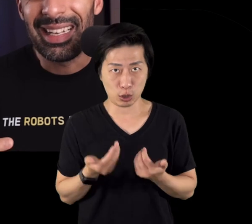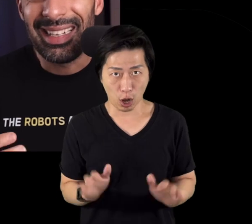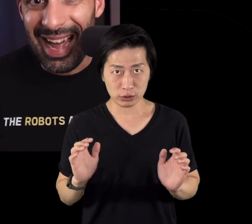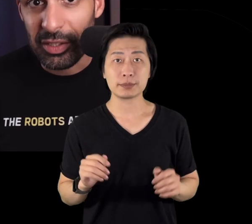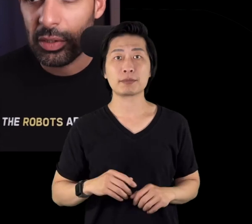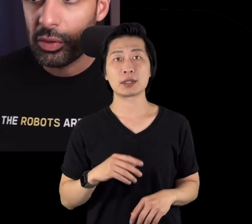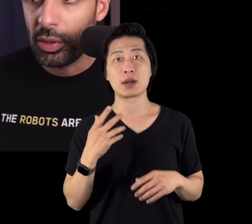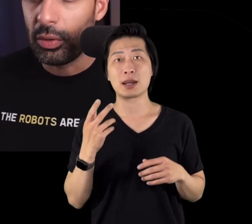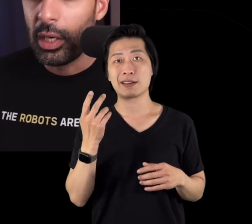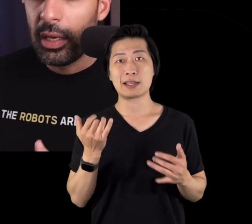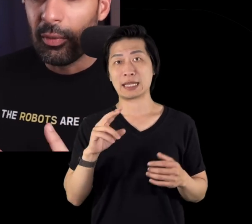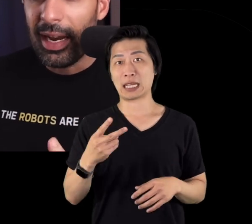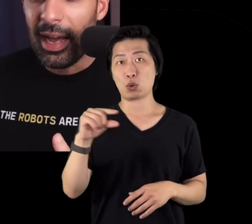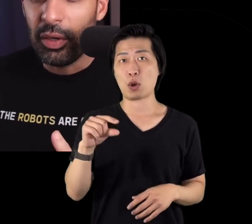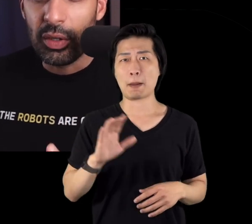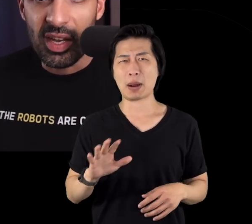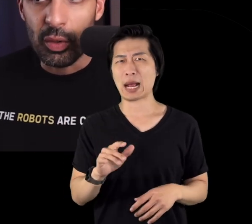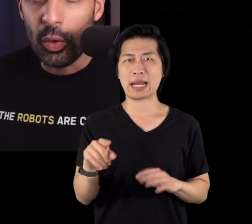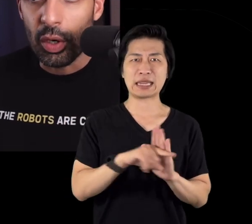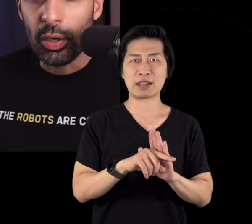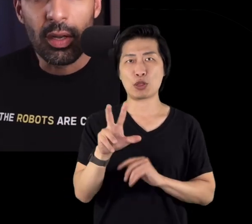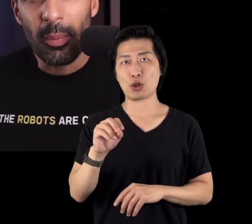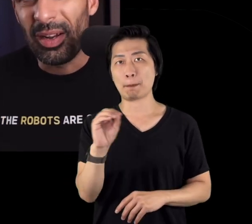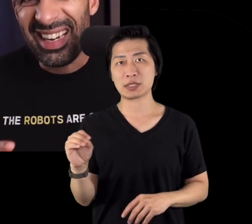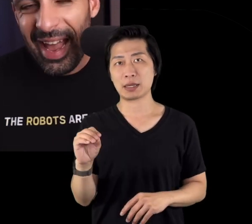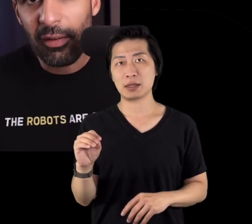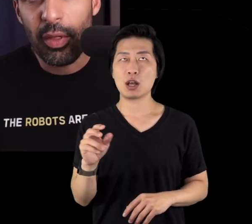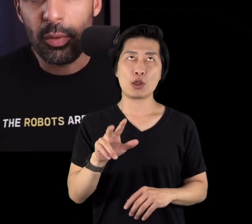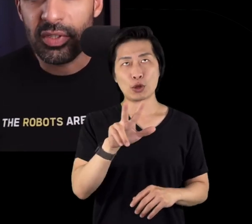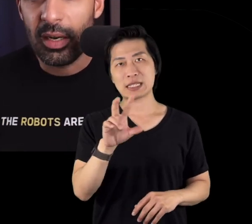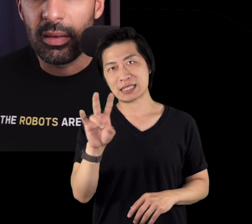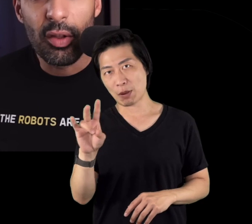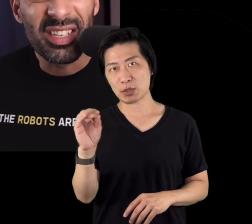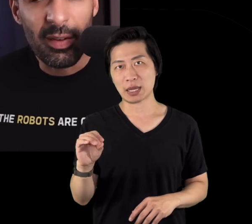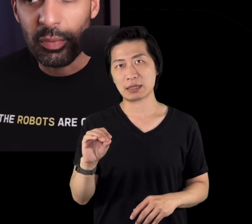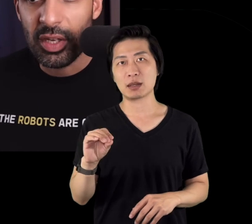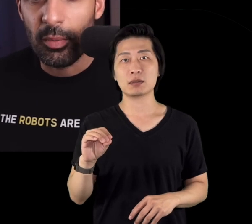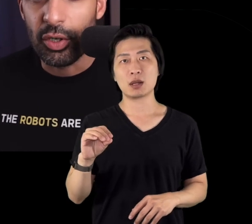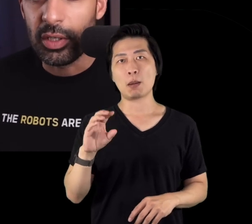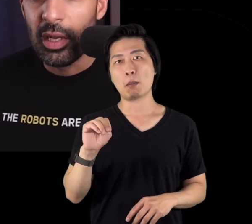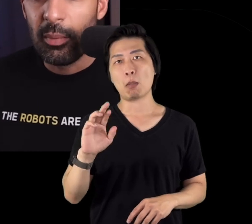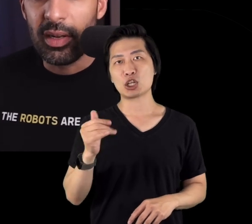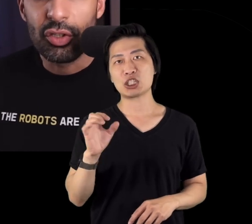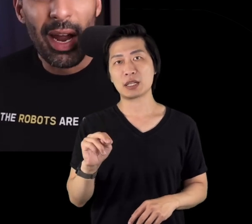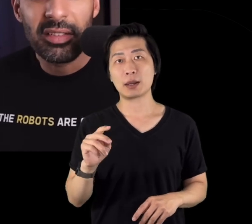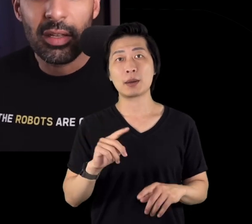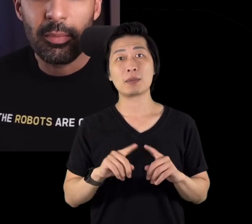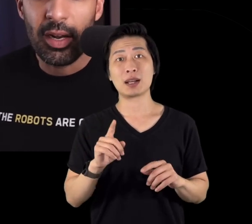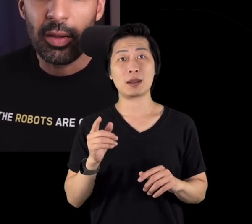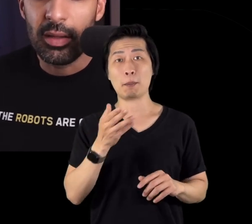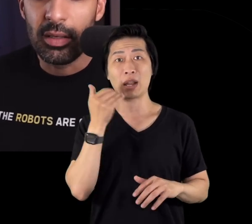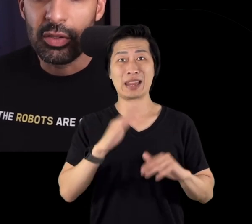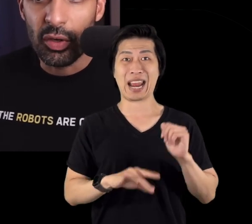getting less. So right now in the second quarter, they're about negative 30%, 37% margin, but it's